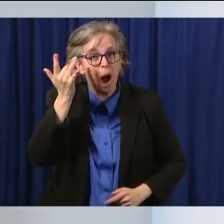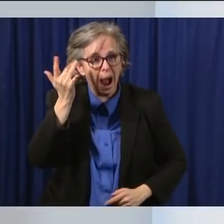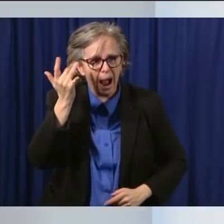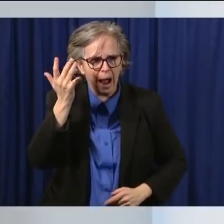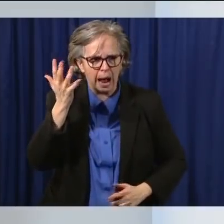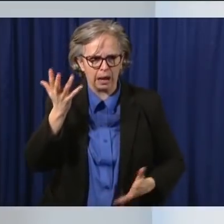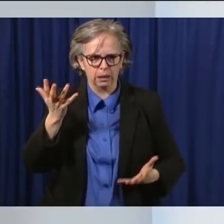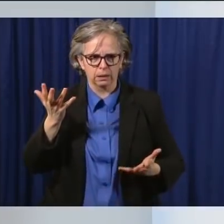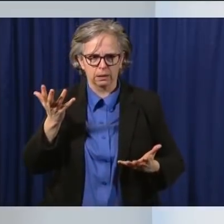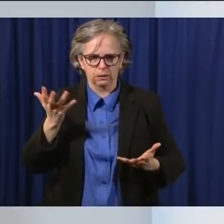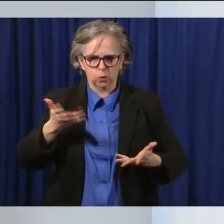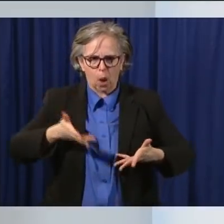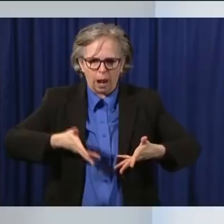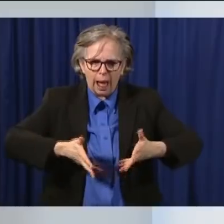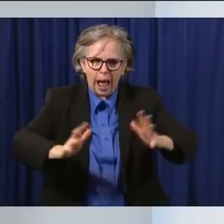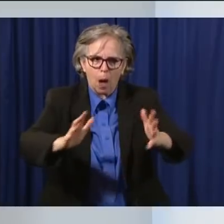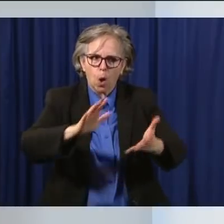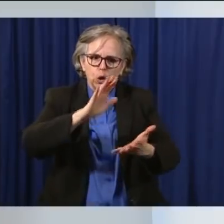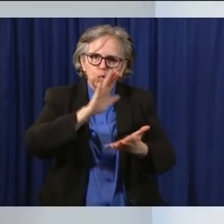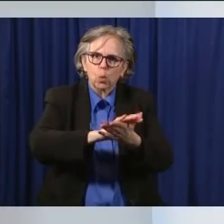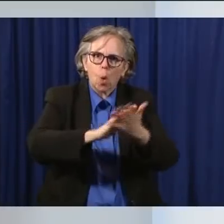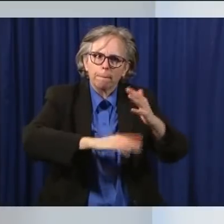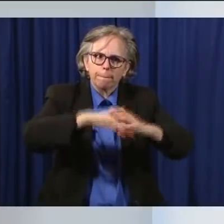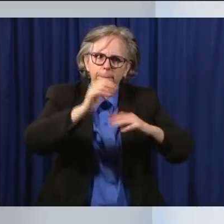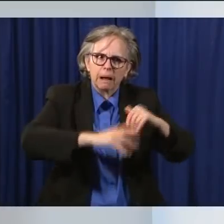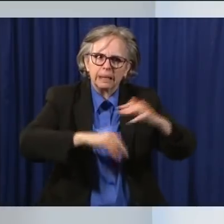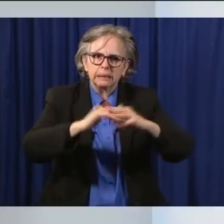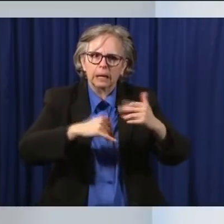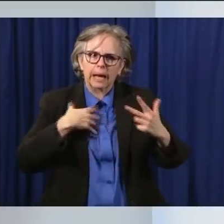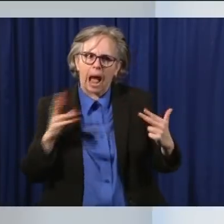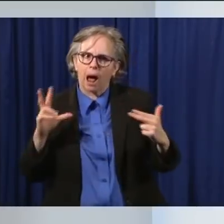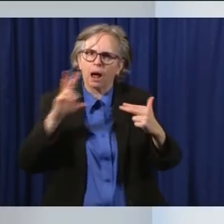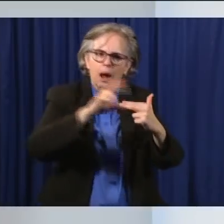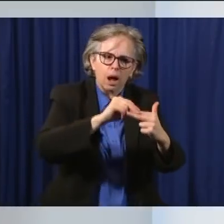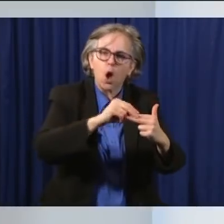training for non-contact sports